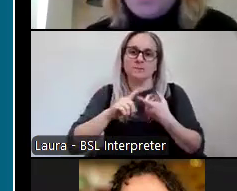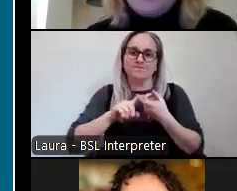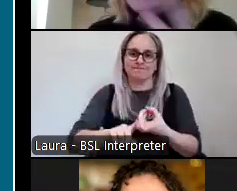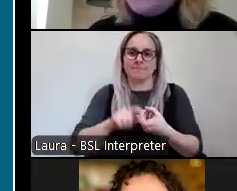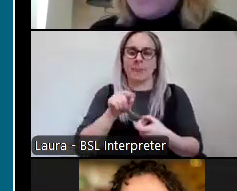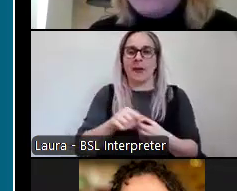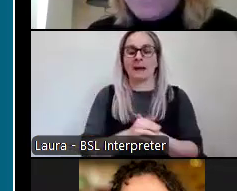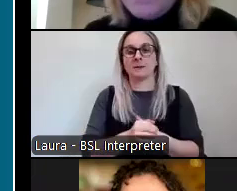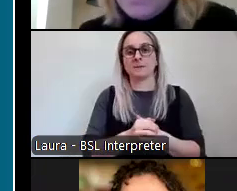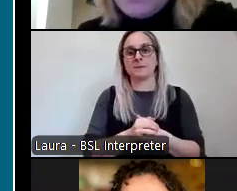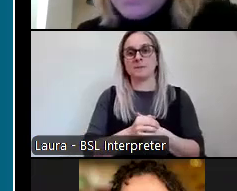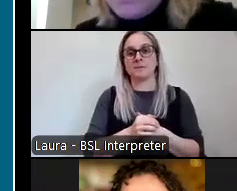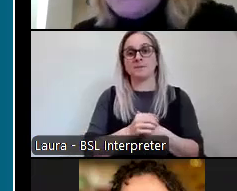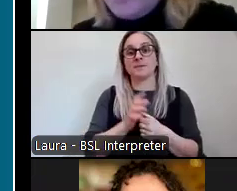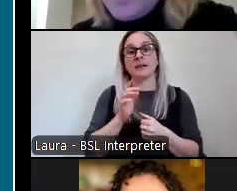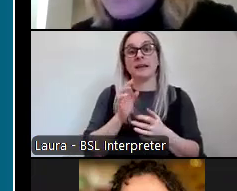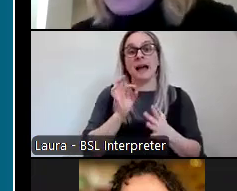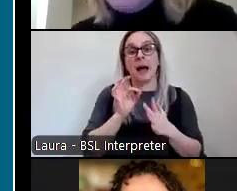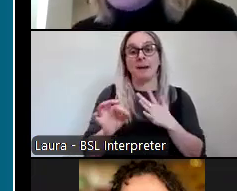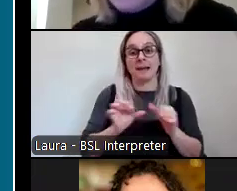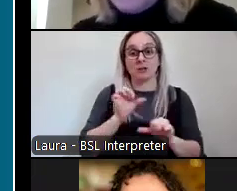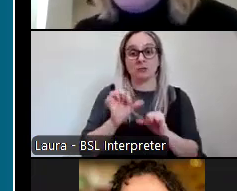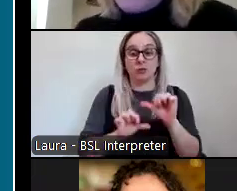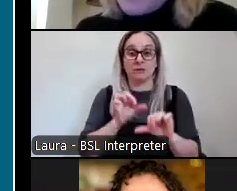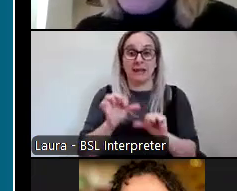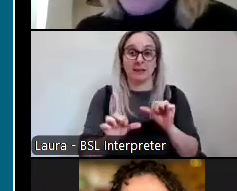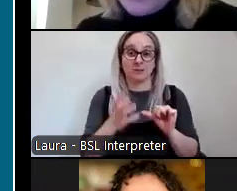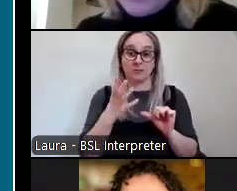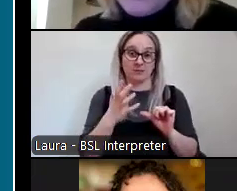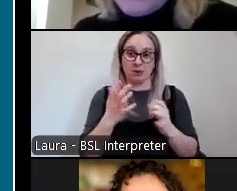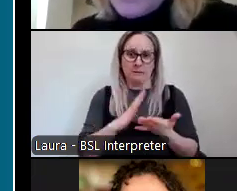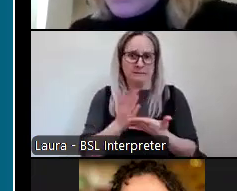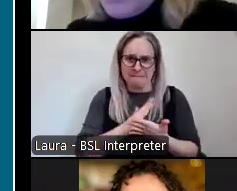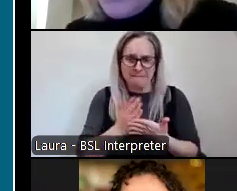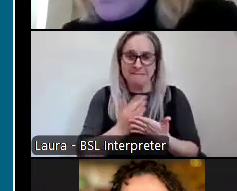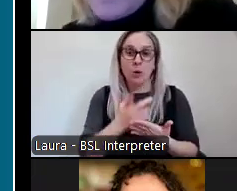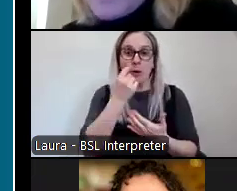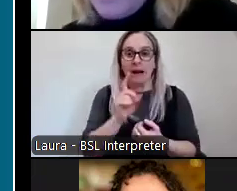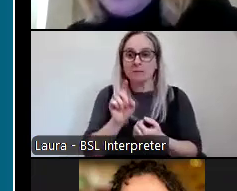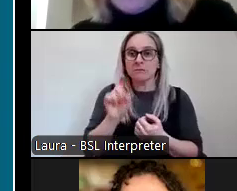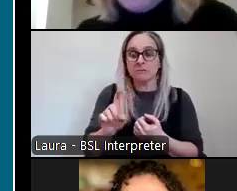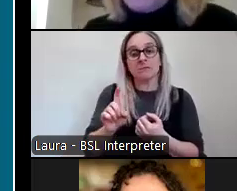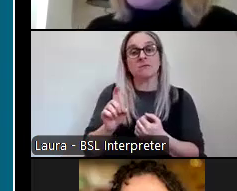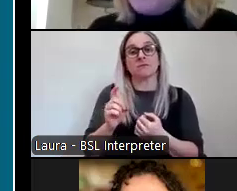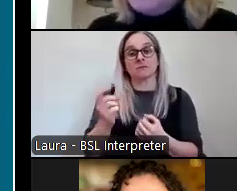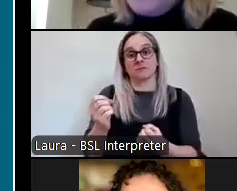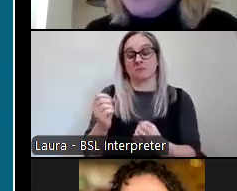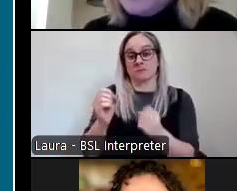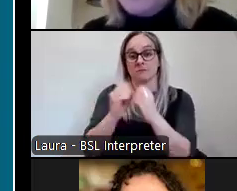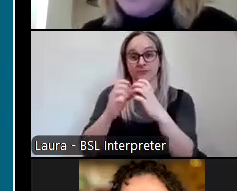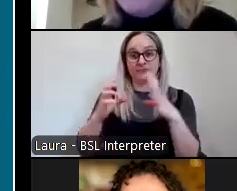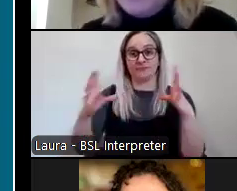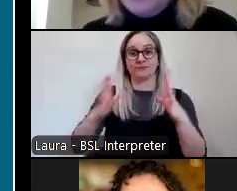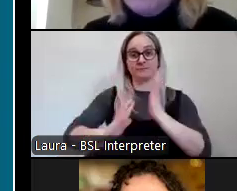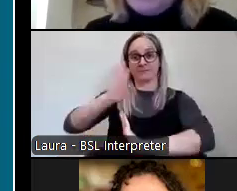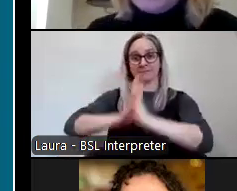process, we do have it available in alternative formats. There is a British Sign Language version on our website, and we've got large print and things